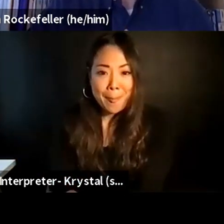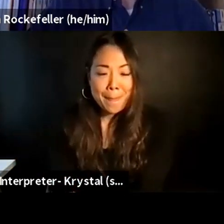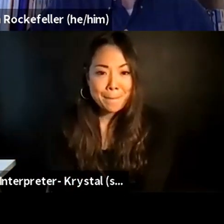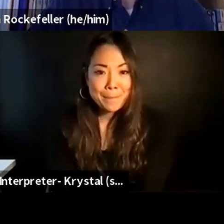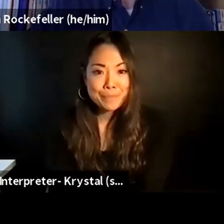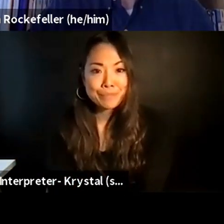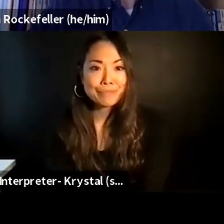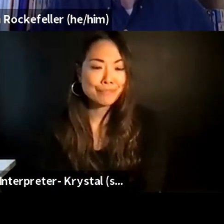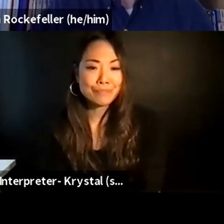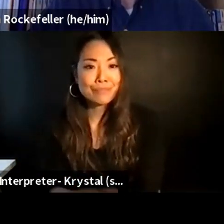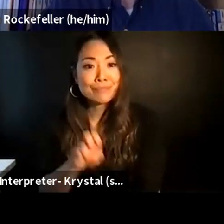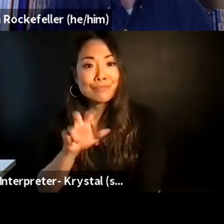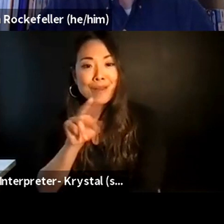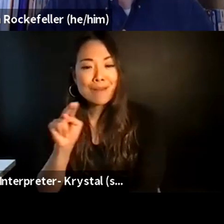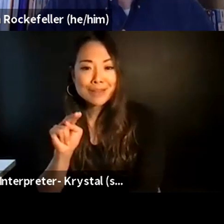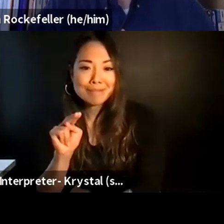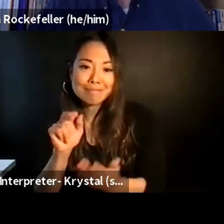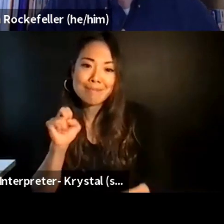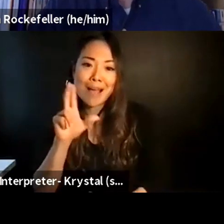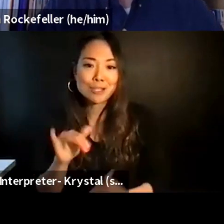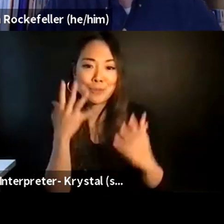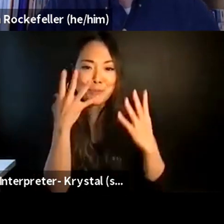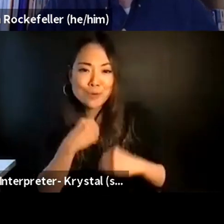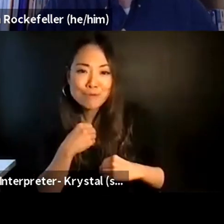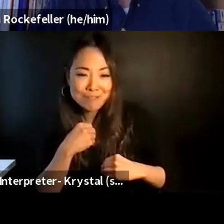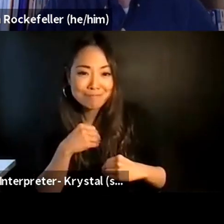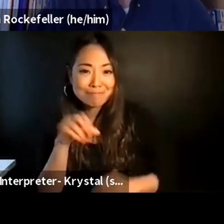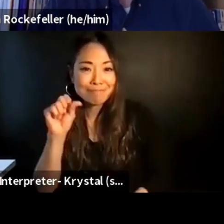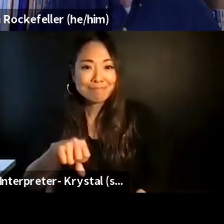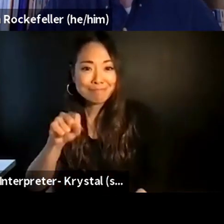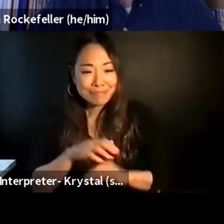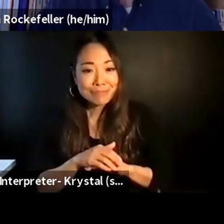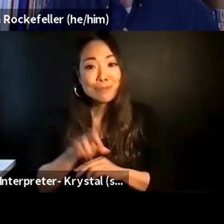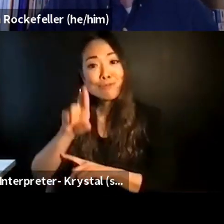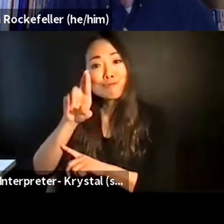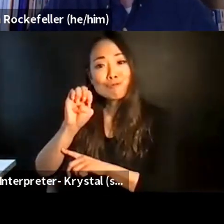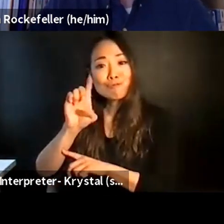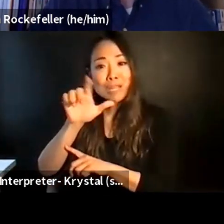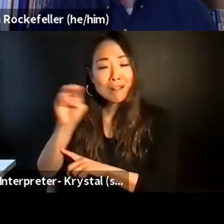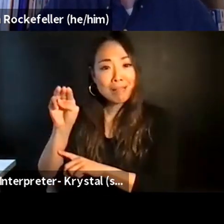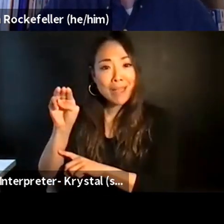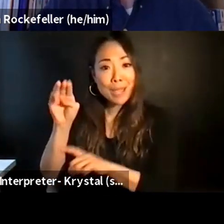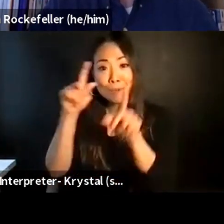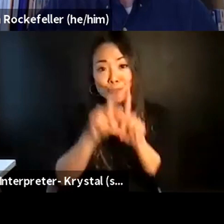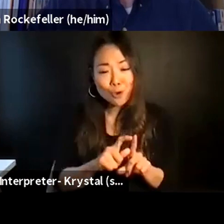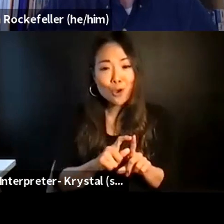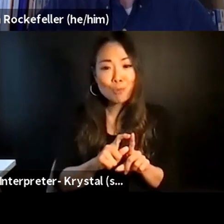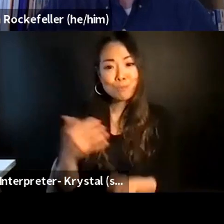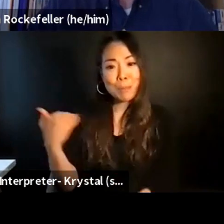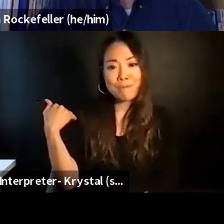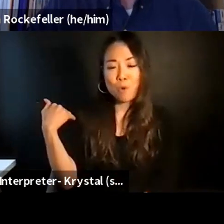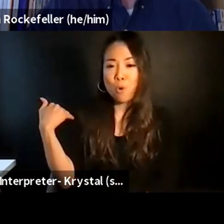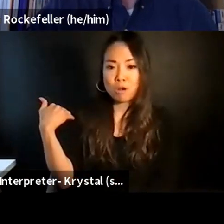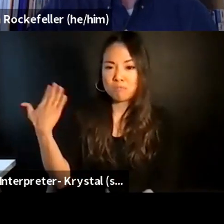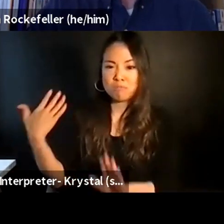Beautifully said, Ashley. I heard themes of, reclaiming terms that have been used against us, and then